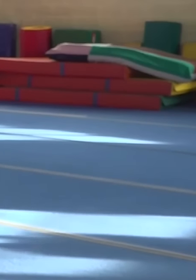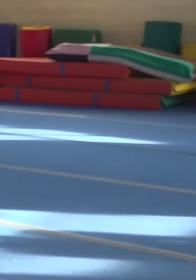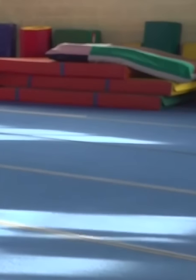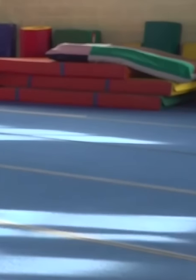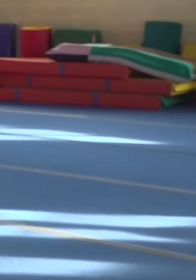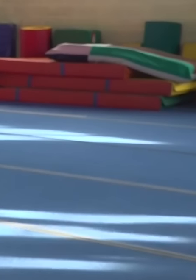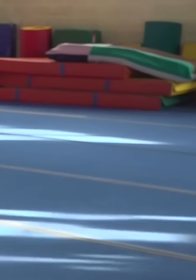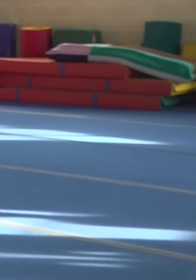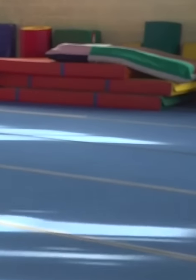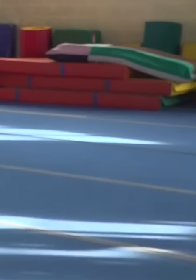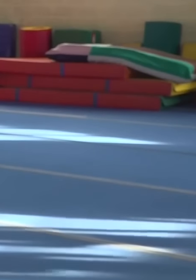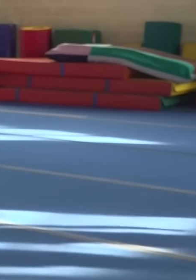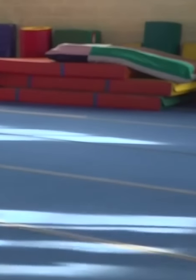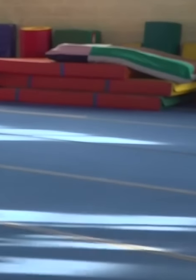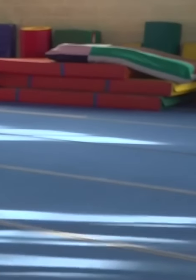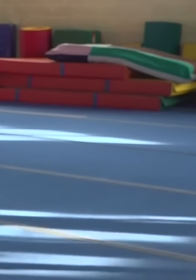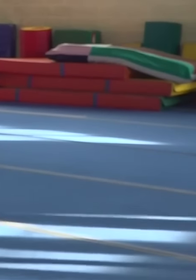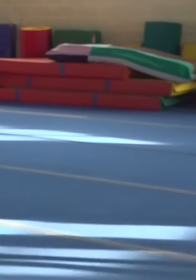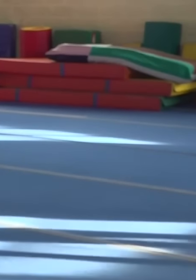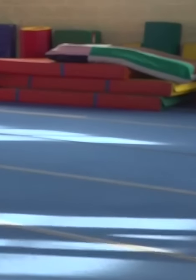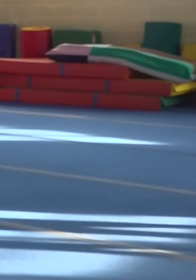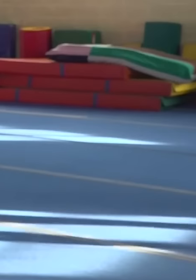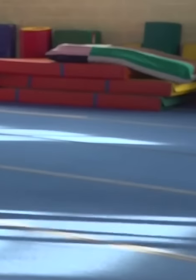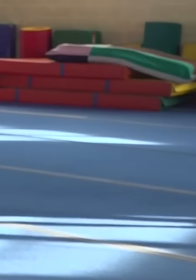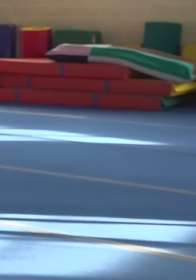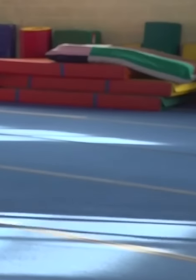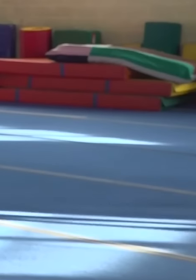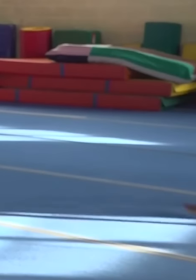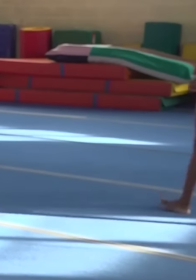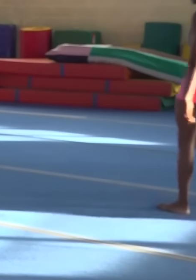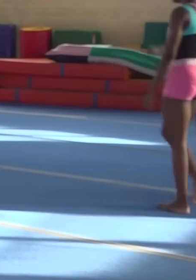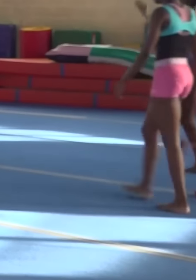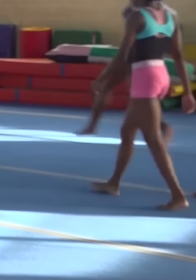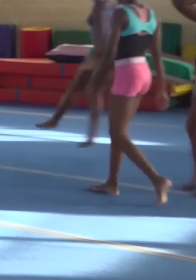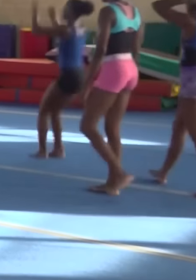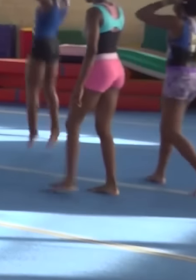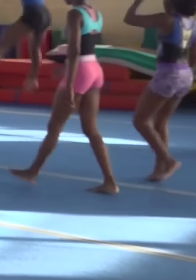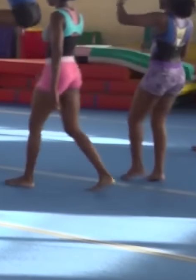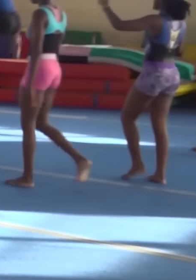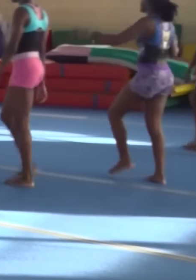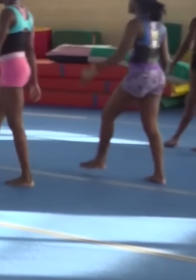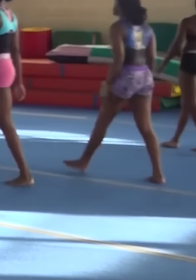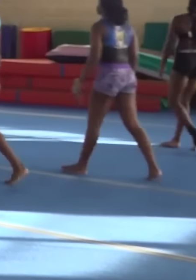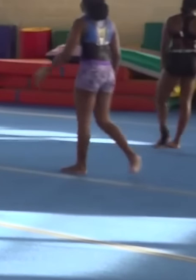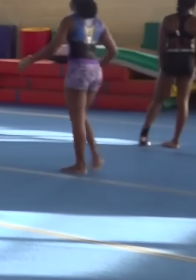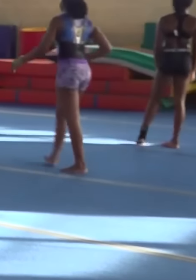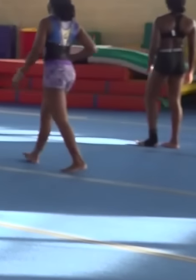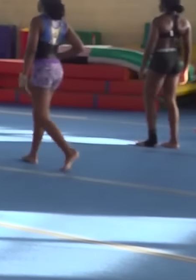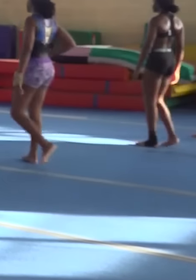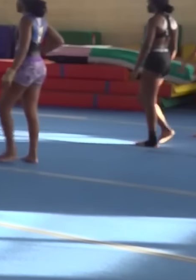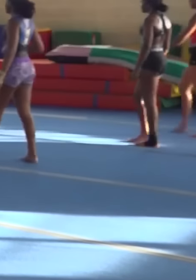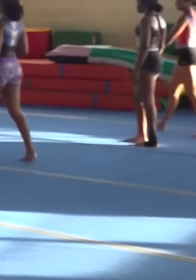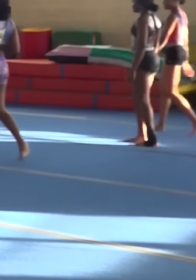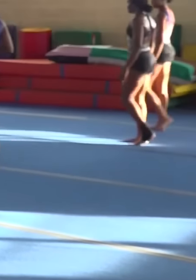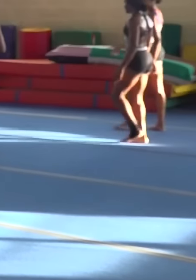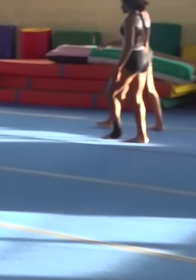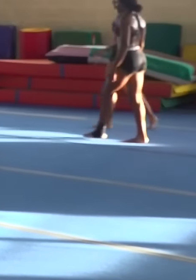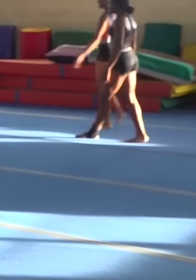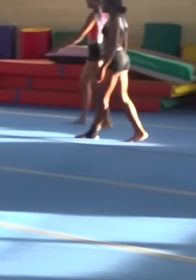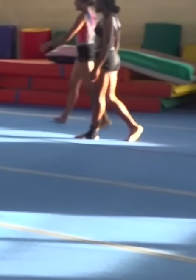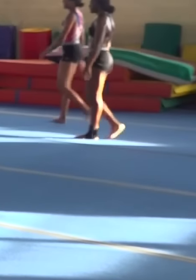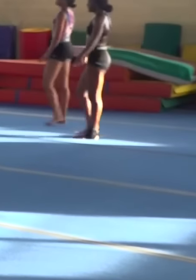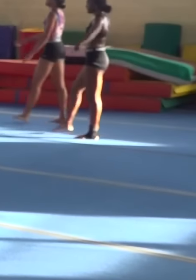has quite a few gymnastics clubs now too. So we are the underdogs, but we did pick our top 15 kids, so we are expecting